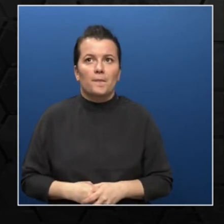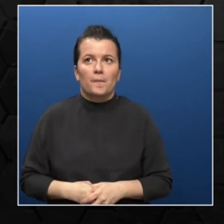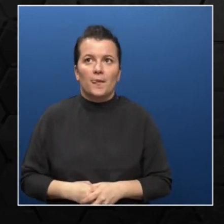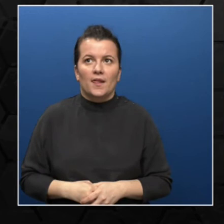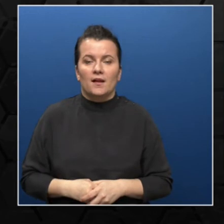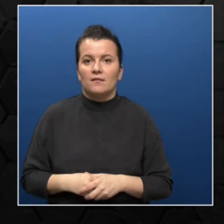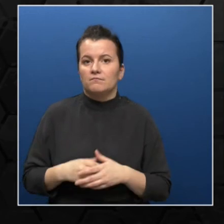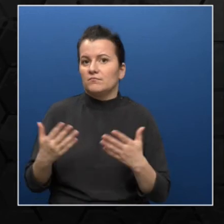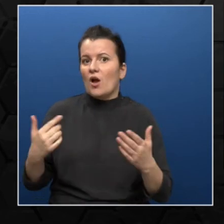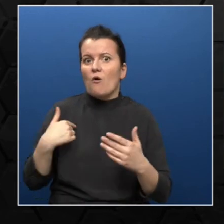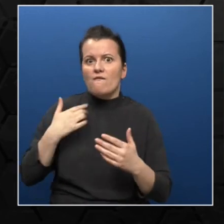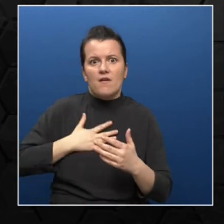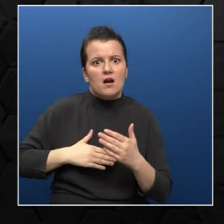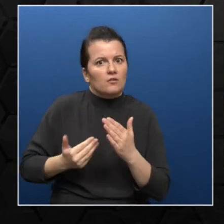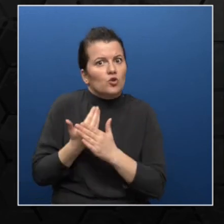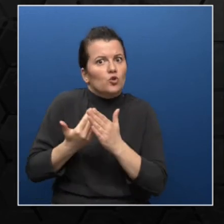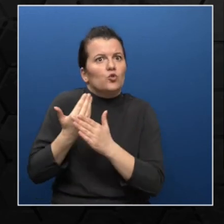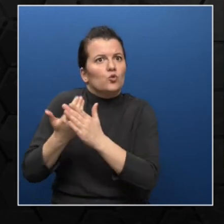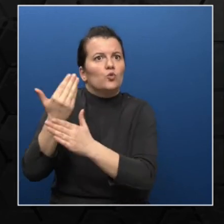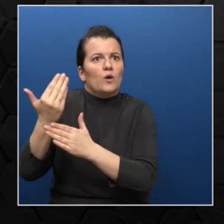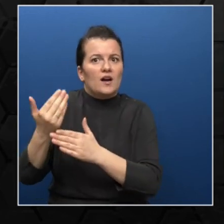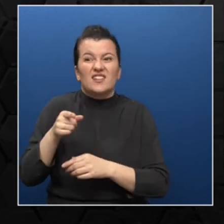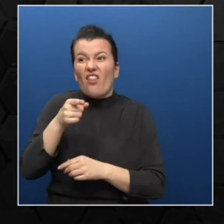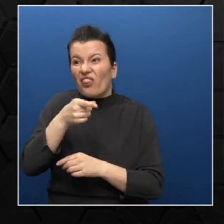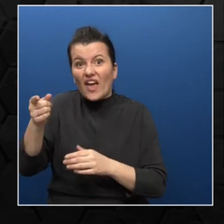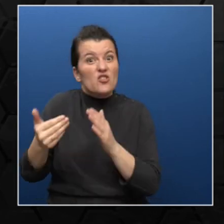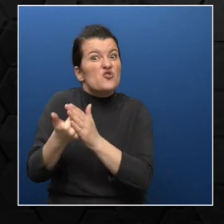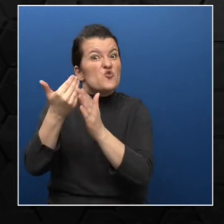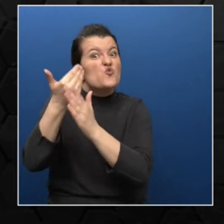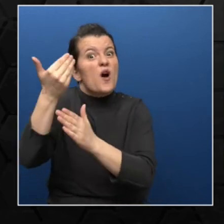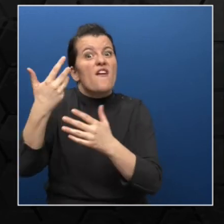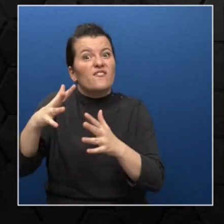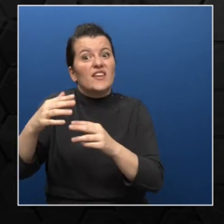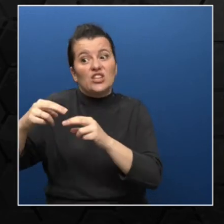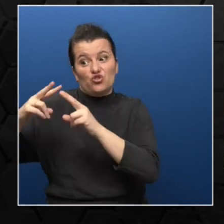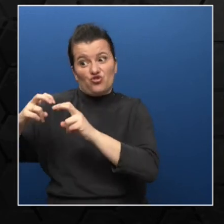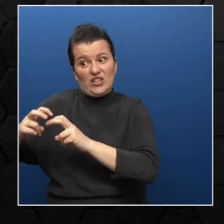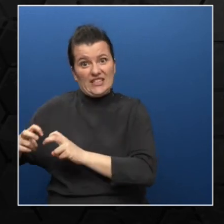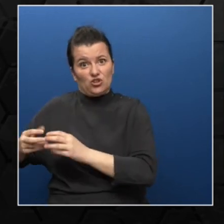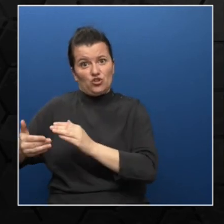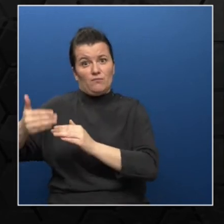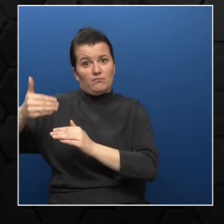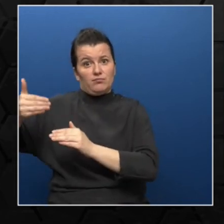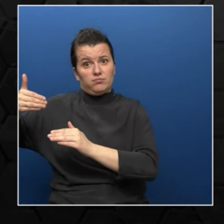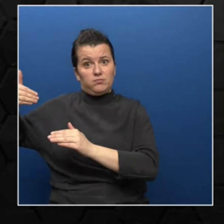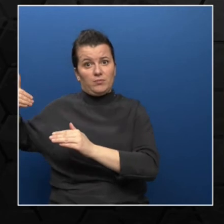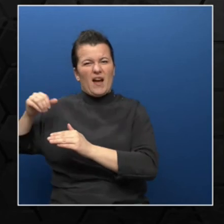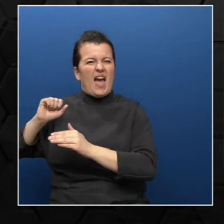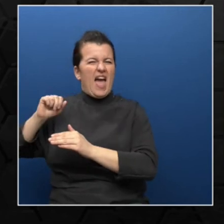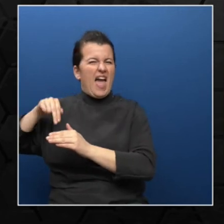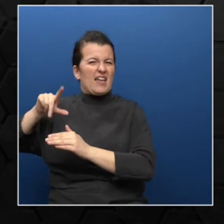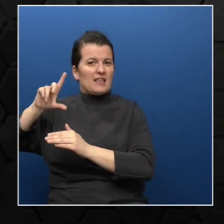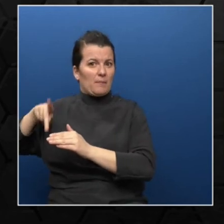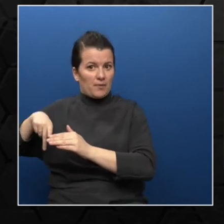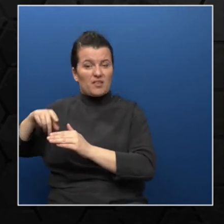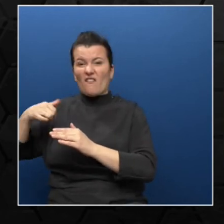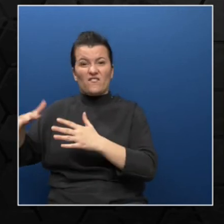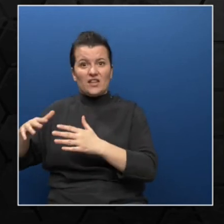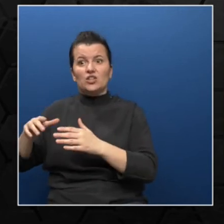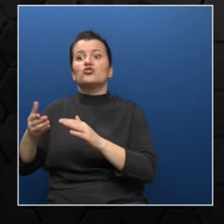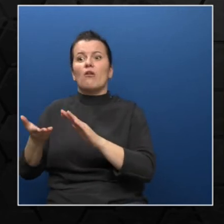right? So they actually had the listing of all the research that has happened in the field of NLP. And then what I tried to do was I tried